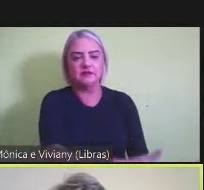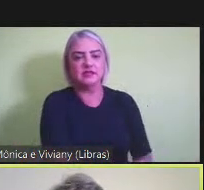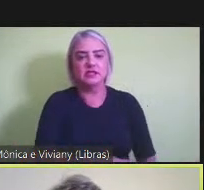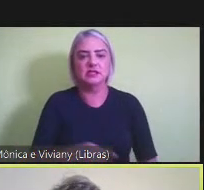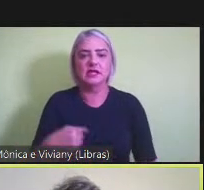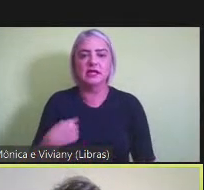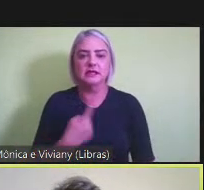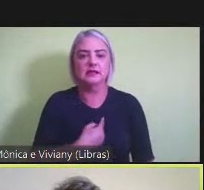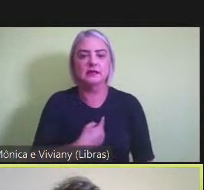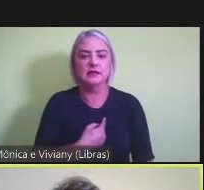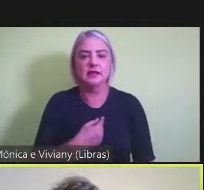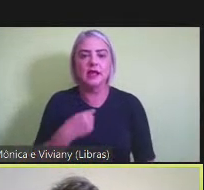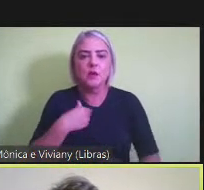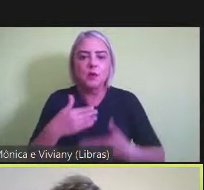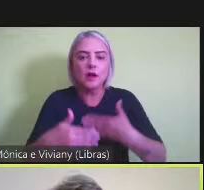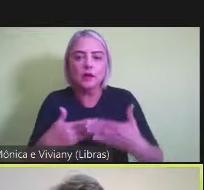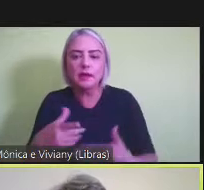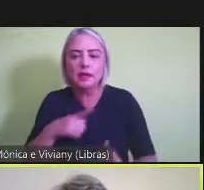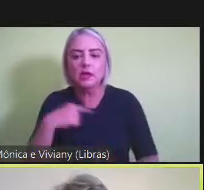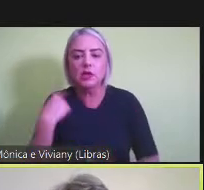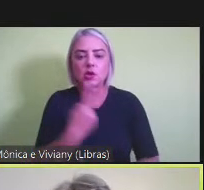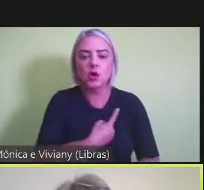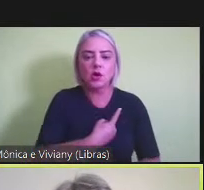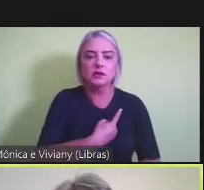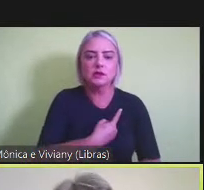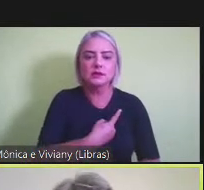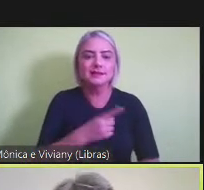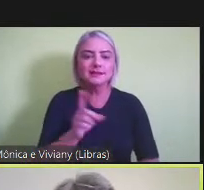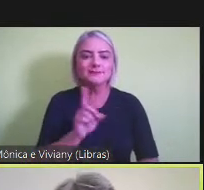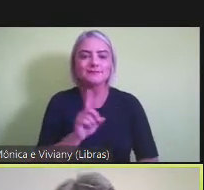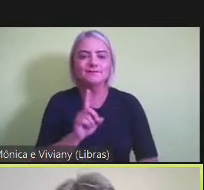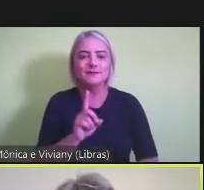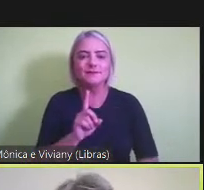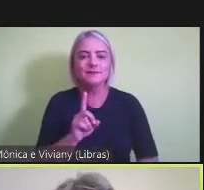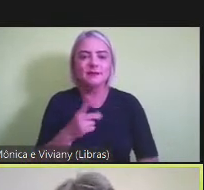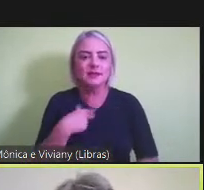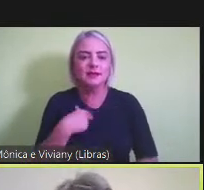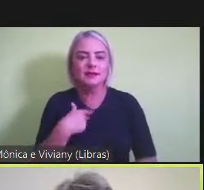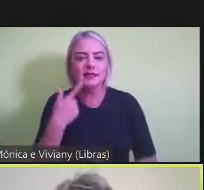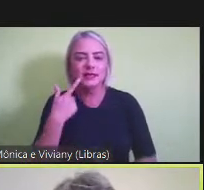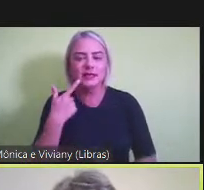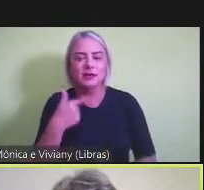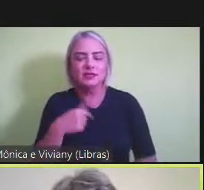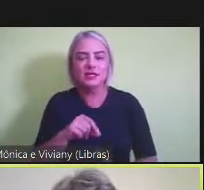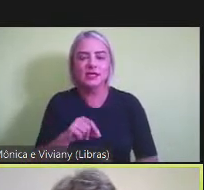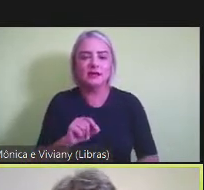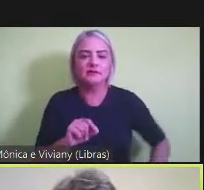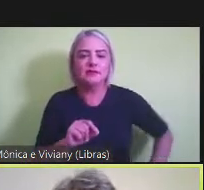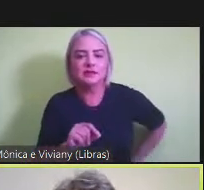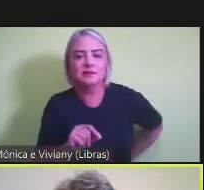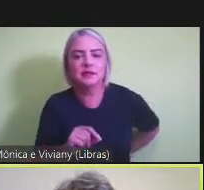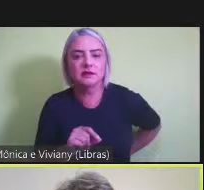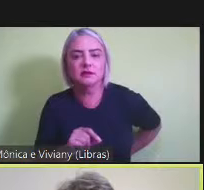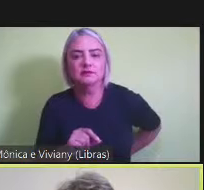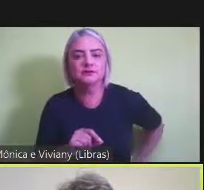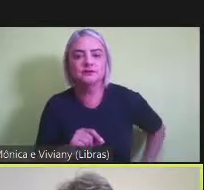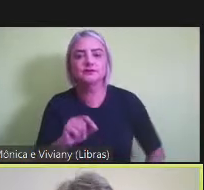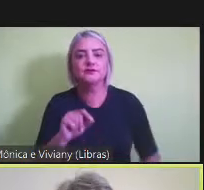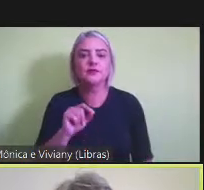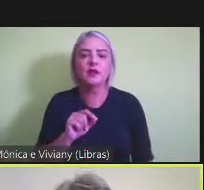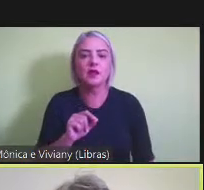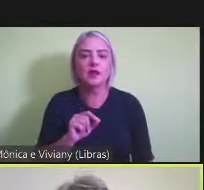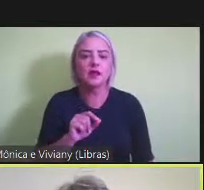and to follow a path that we might